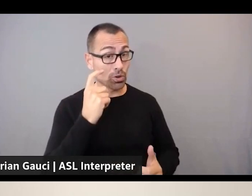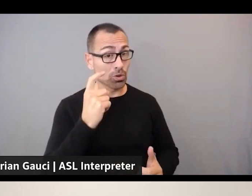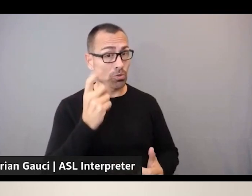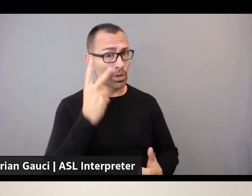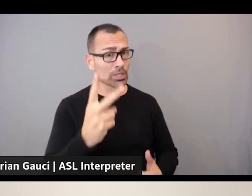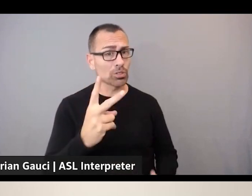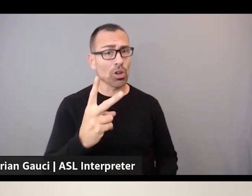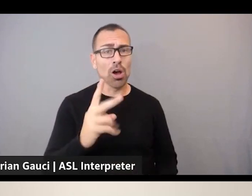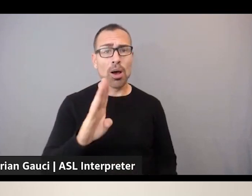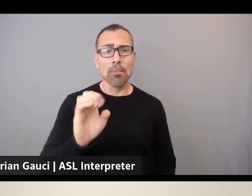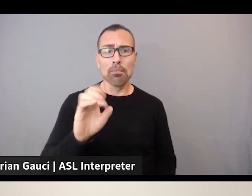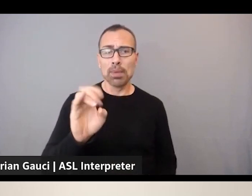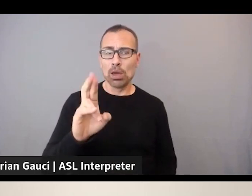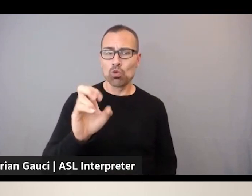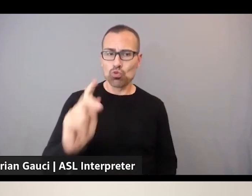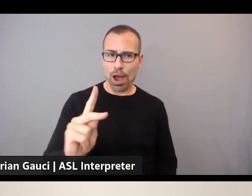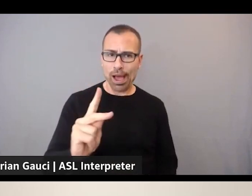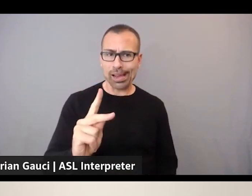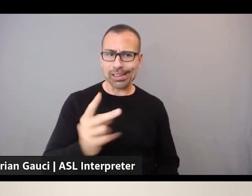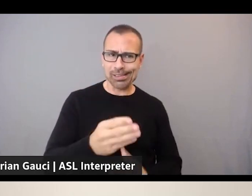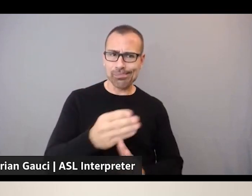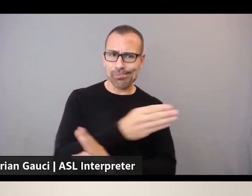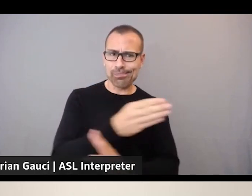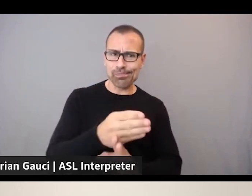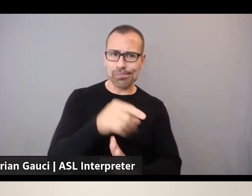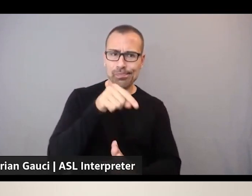remembering correctly.